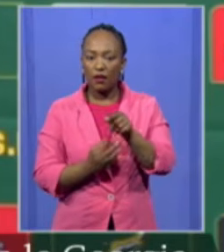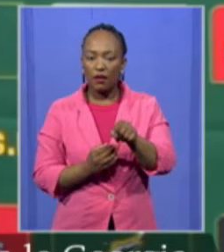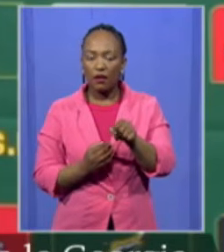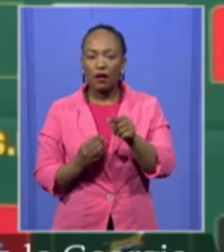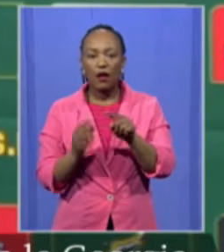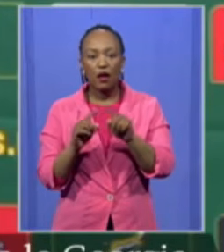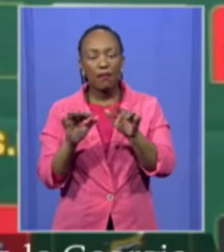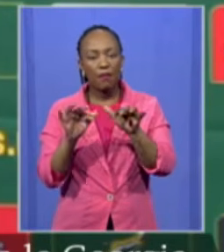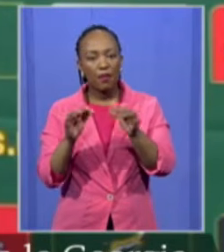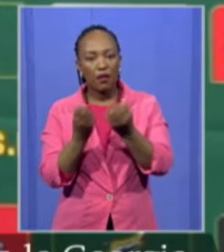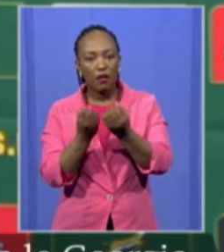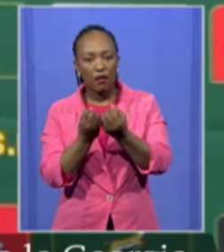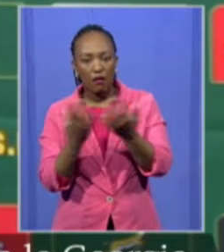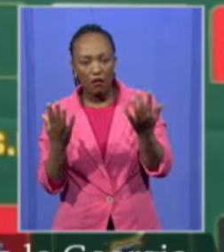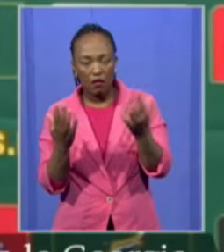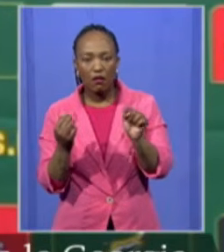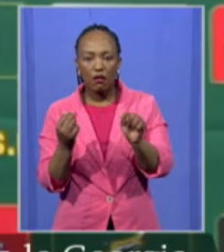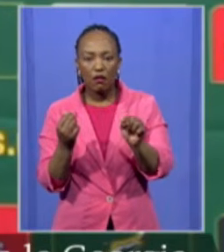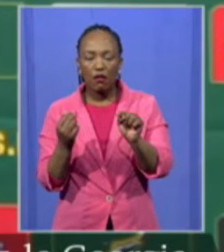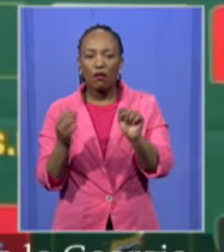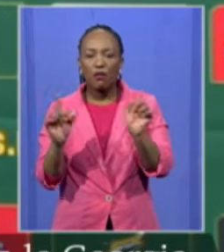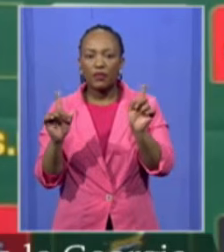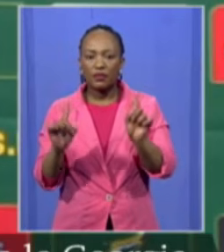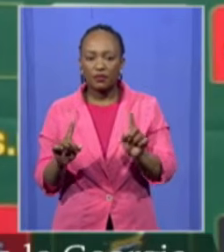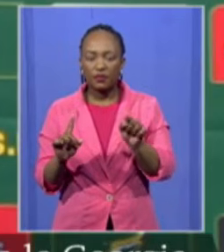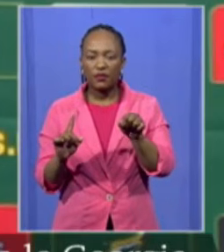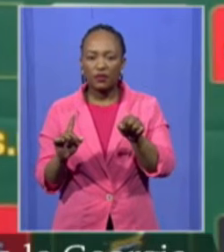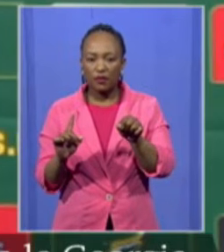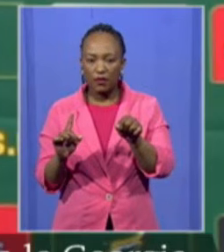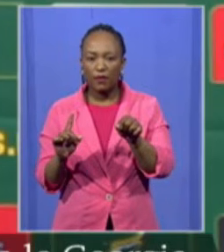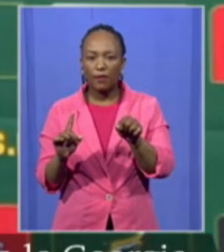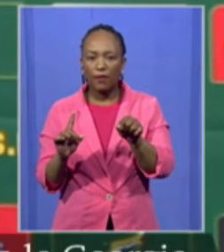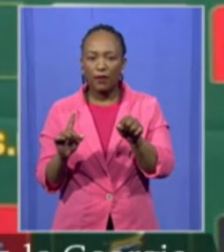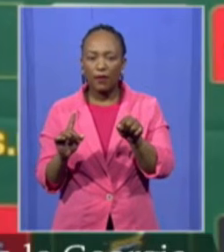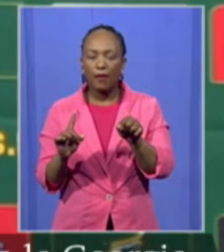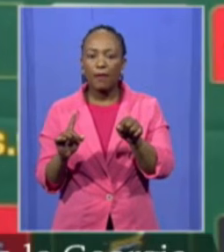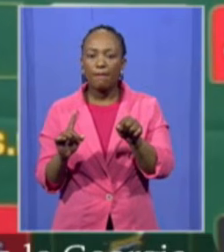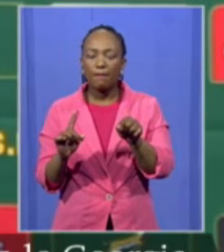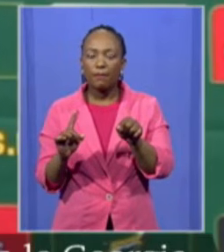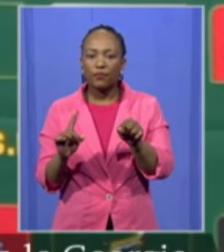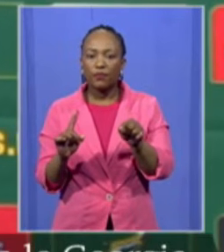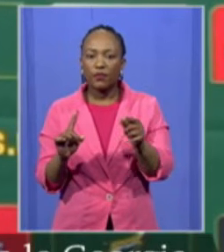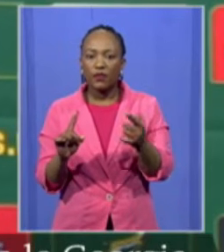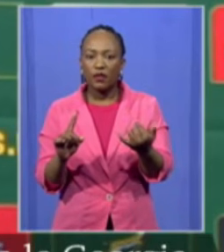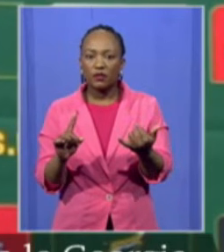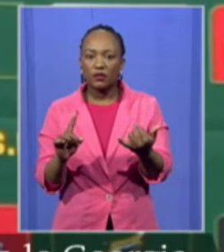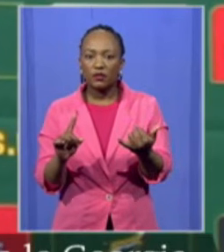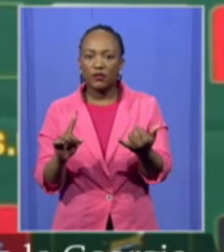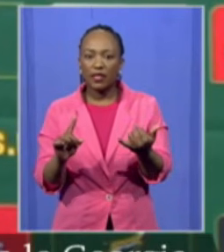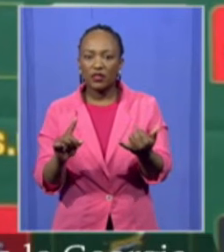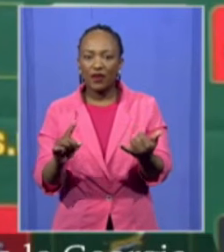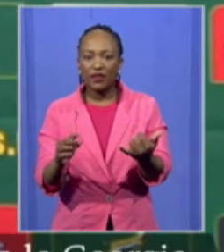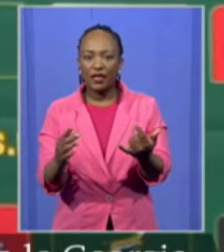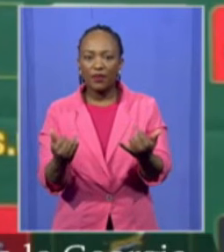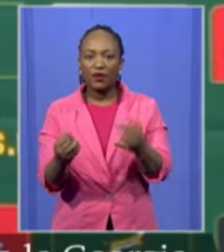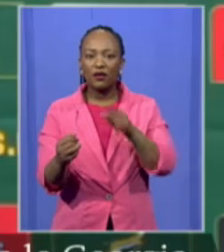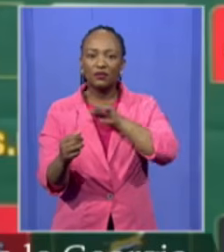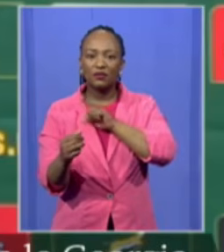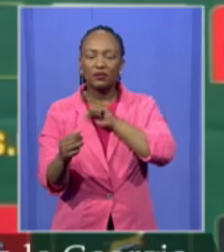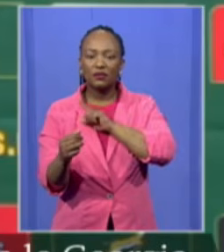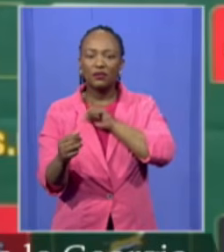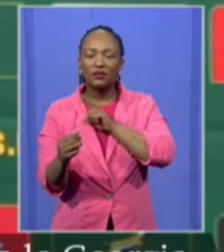of people here in Mbombela hold a special heart to me. I think the crowd here is crazy, and I